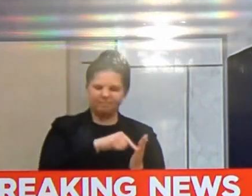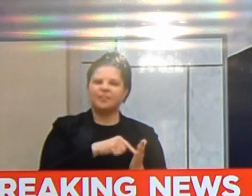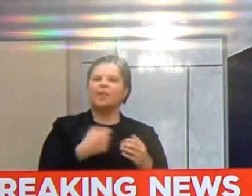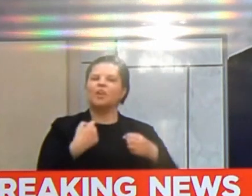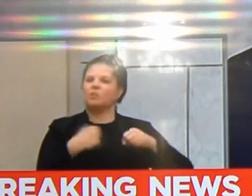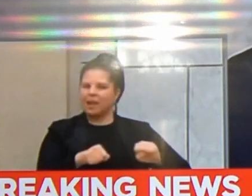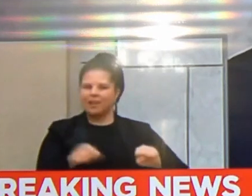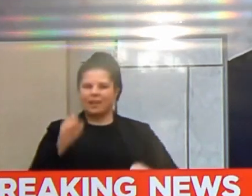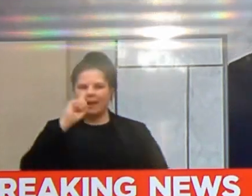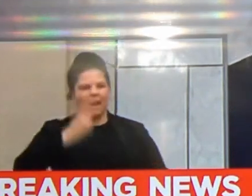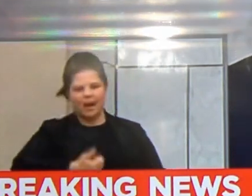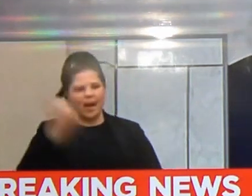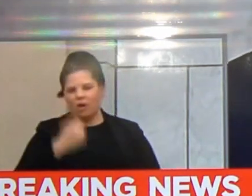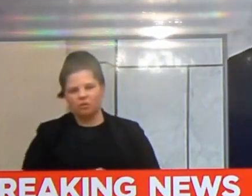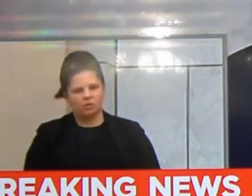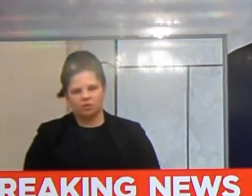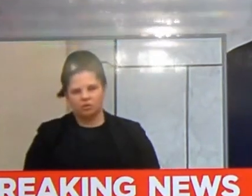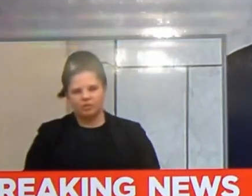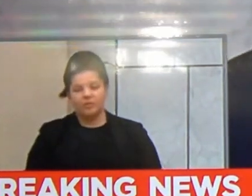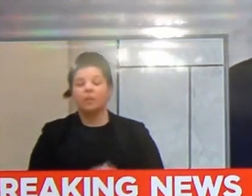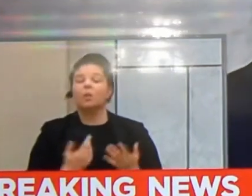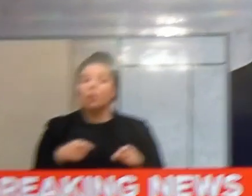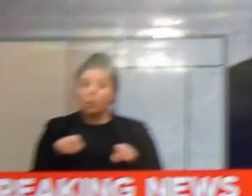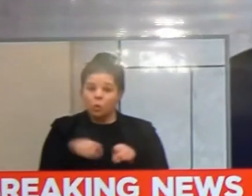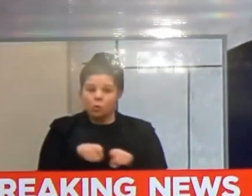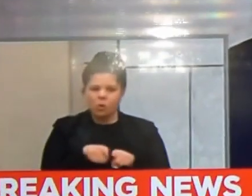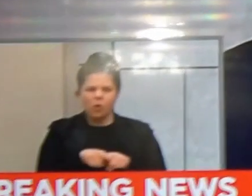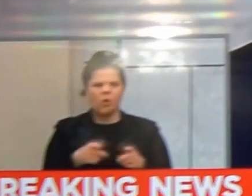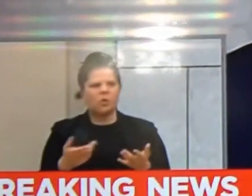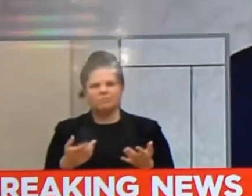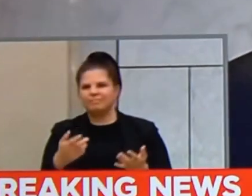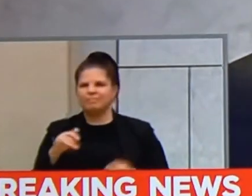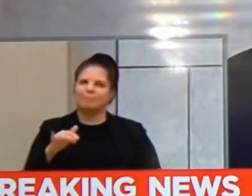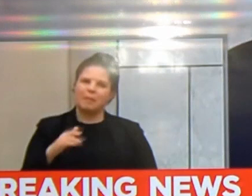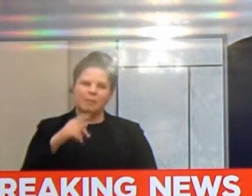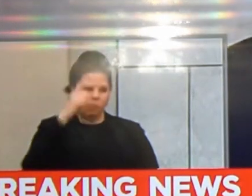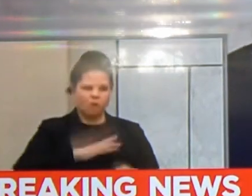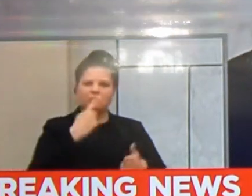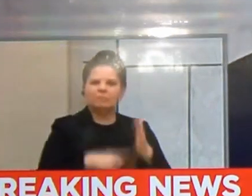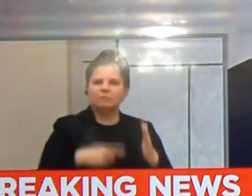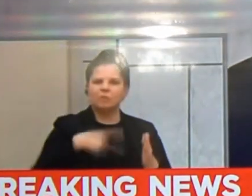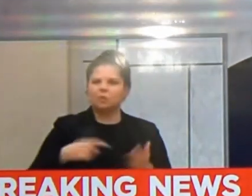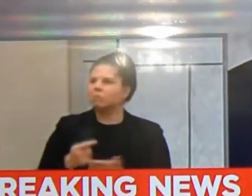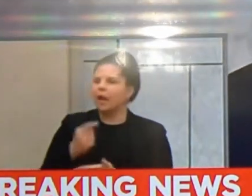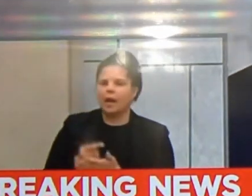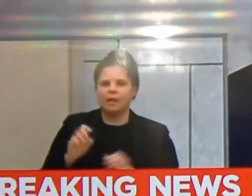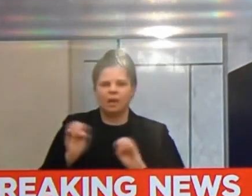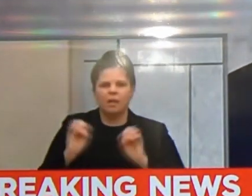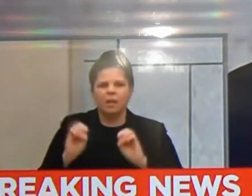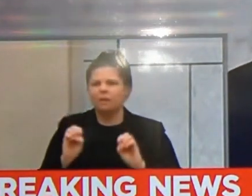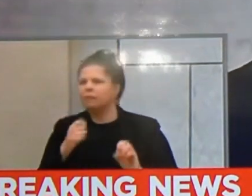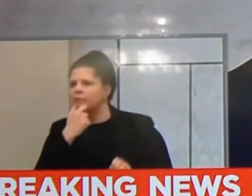or acting on guarantees of interest protection on rent, or all of these matters, you would be